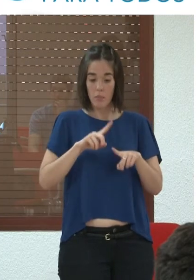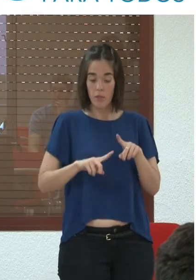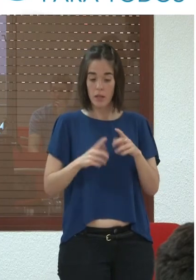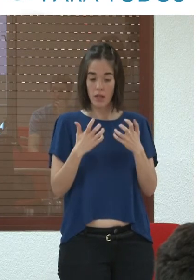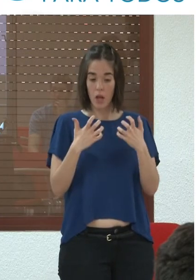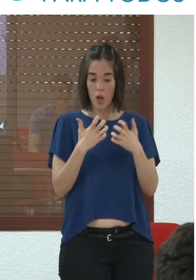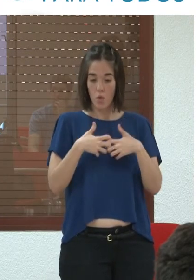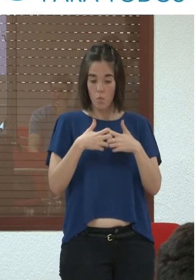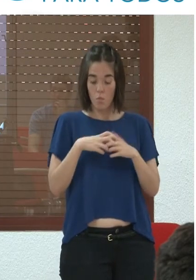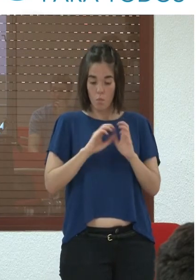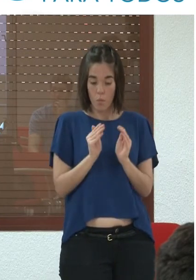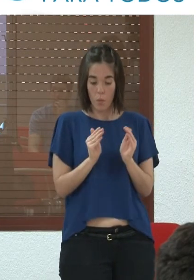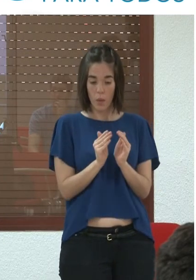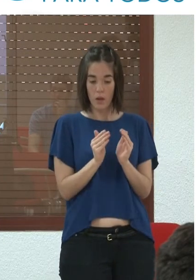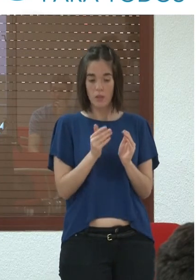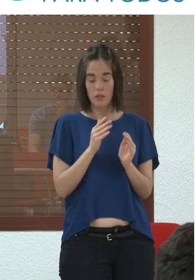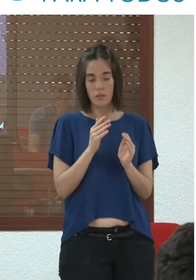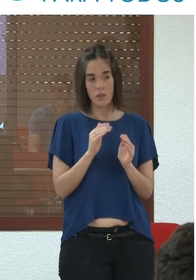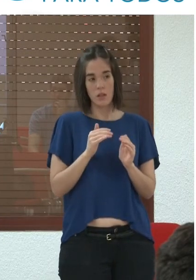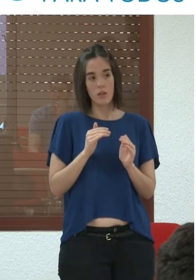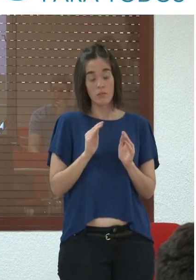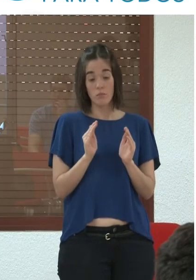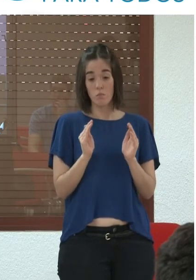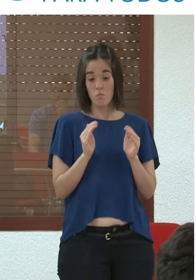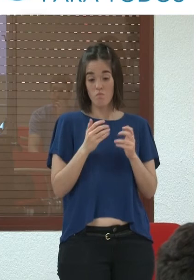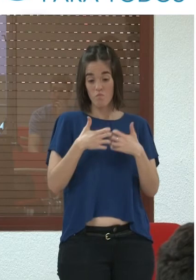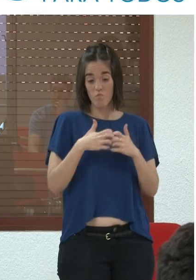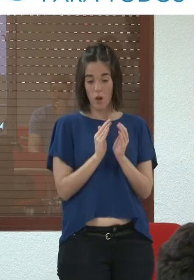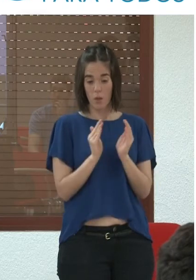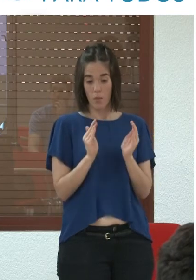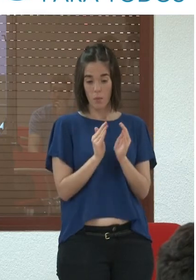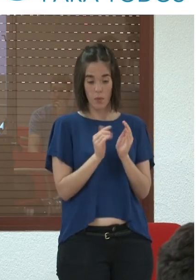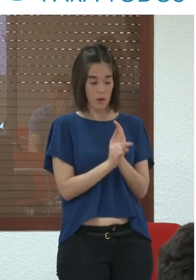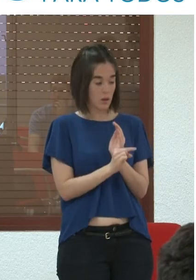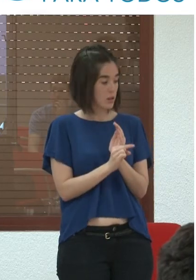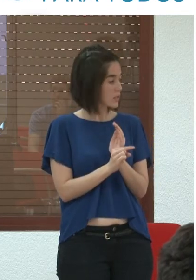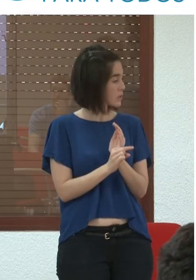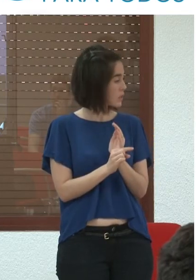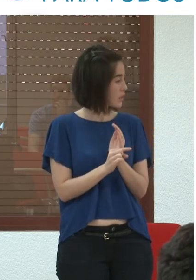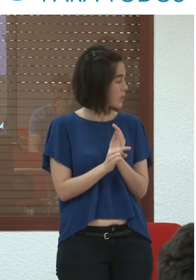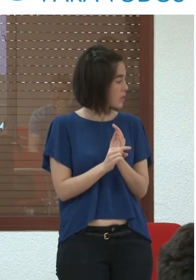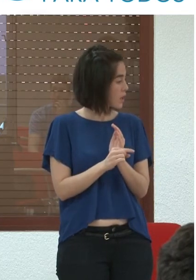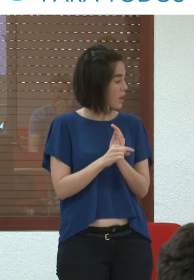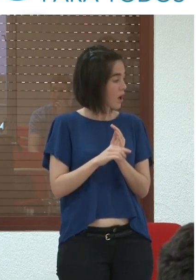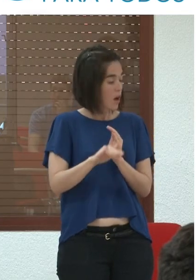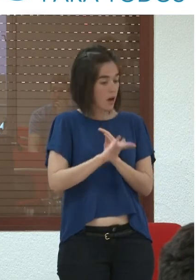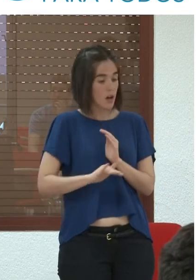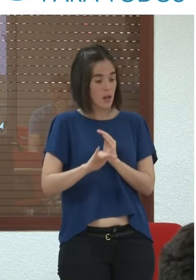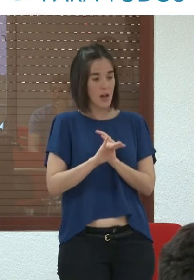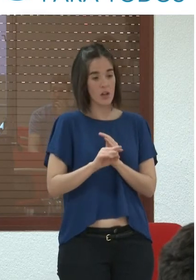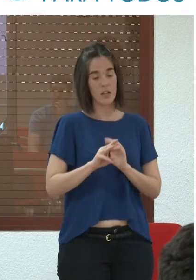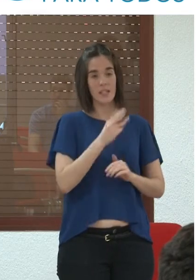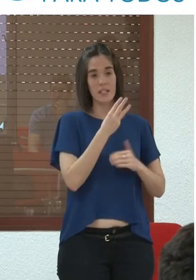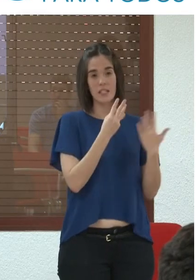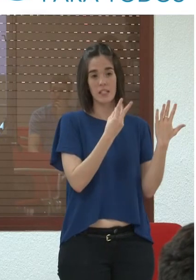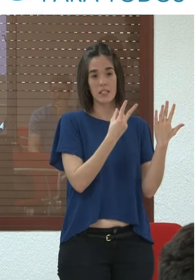this motor reductor, we're having a Maxon engine, this very, very small one that you see in